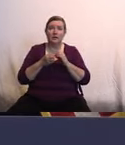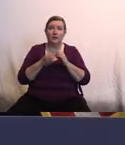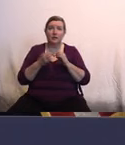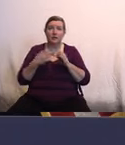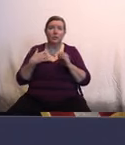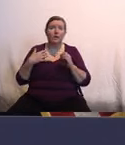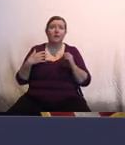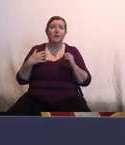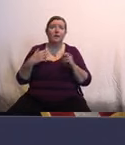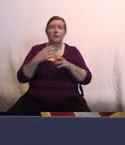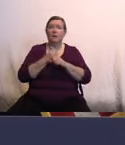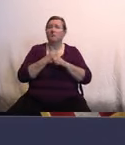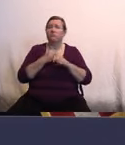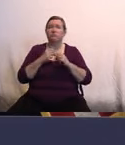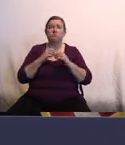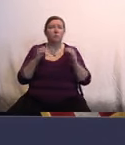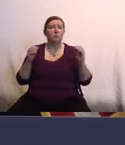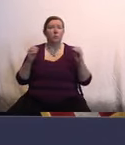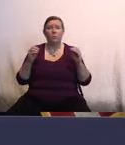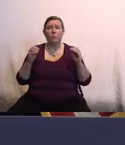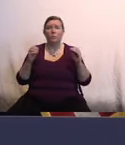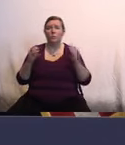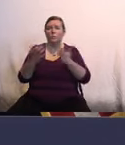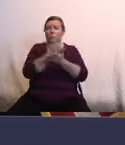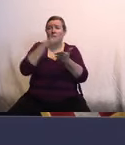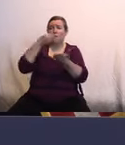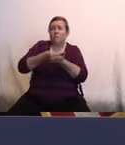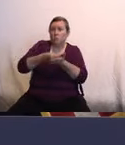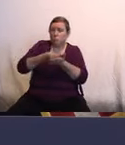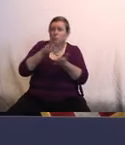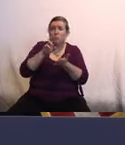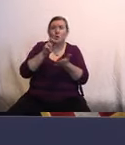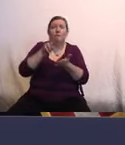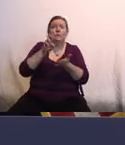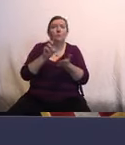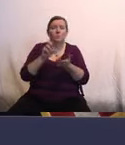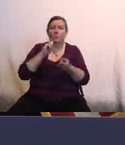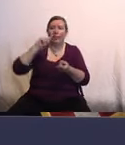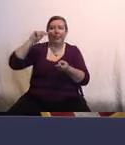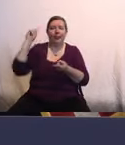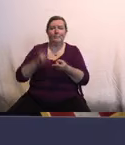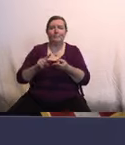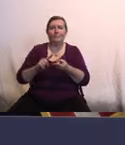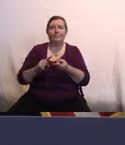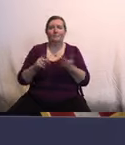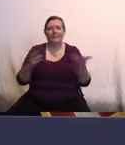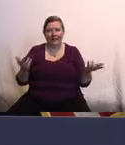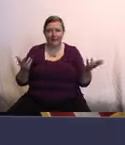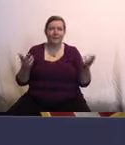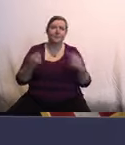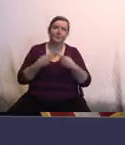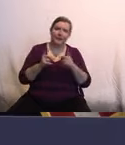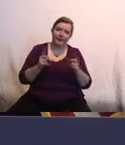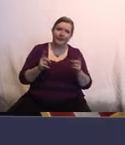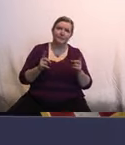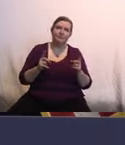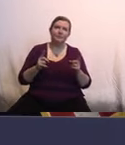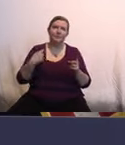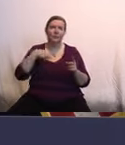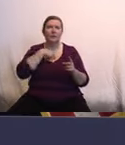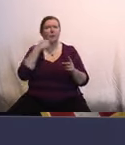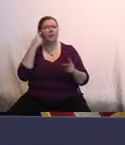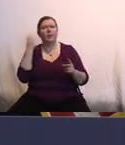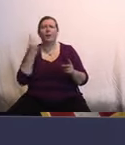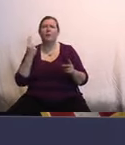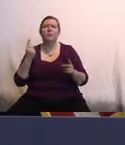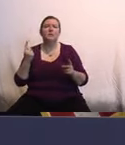a dramatic drop-off in revenues. I don't want to put words in his mouth, but it is not an either-or reality if you're in the